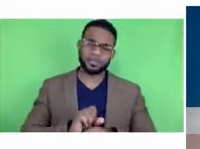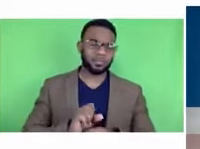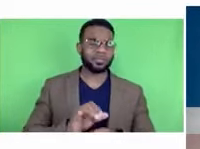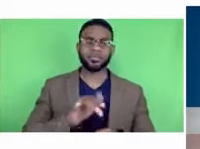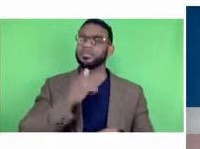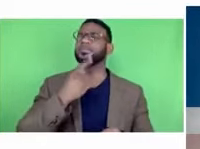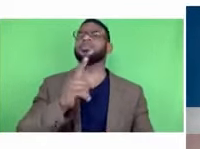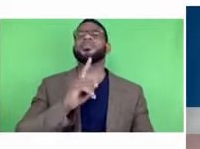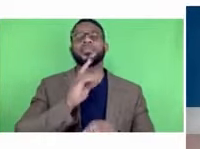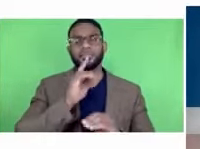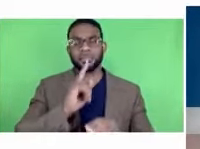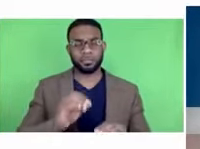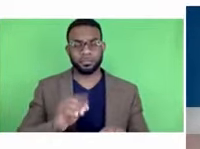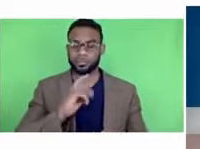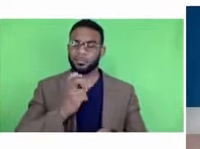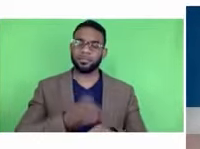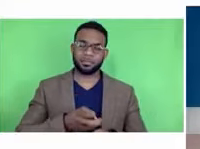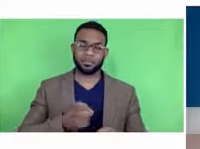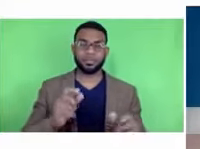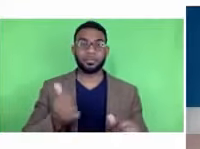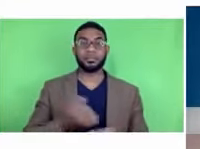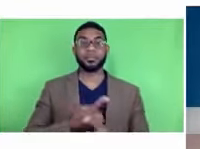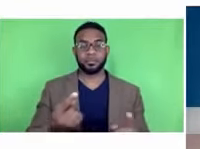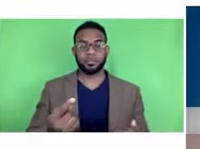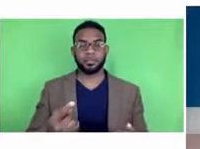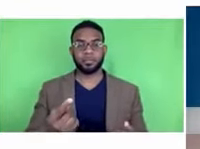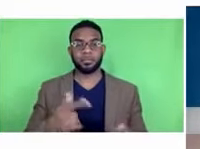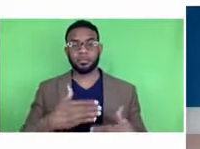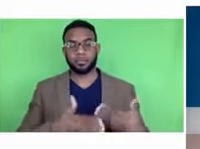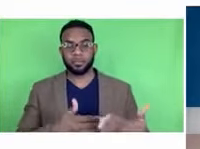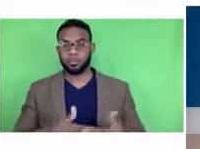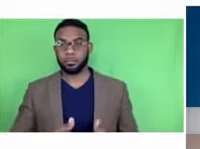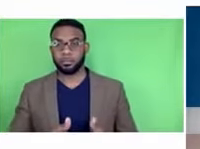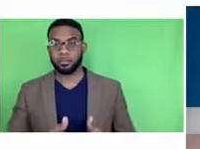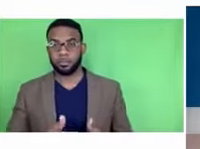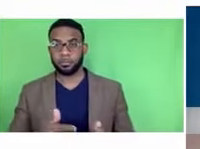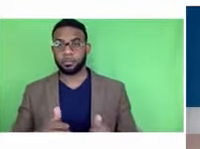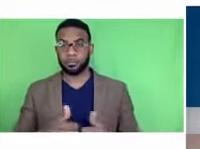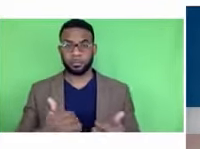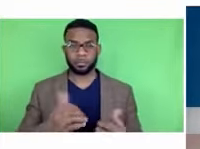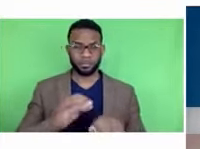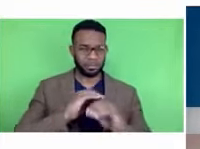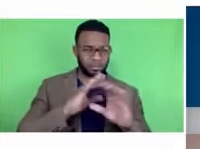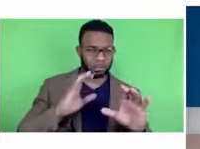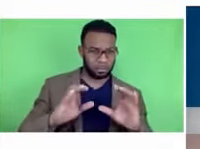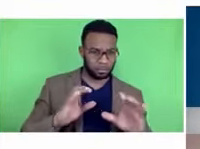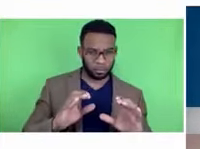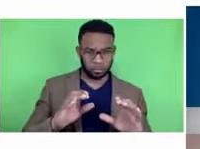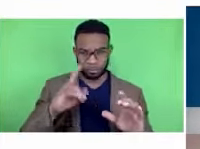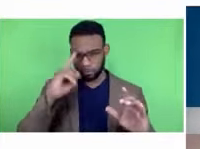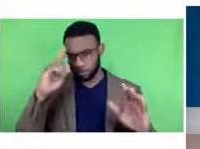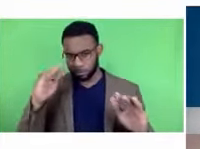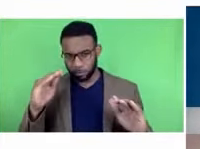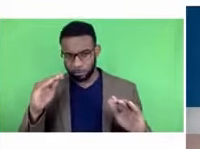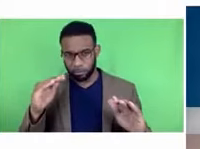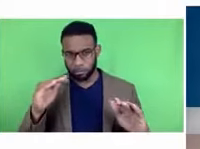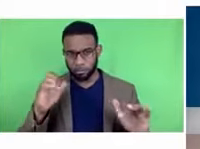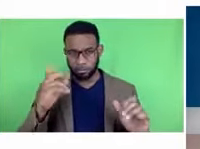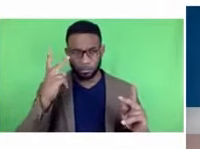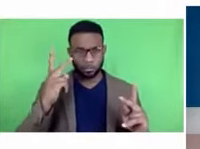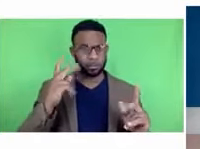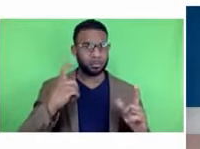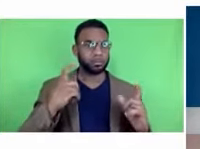them. And it's really harming everyone in that process. Without kind of clear communications and expectations, I see that being a